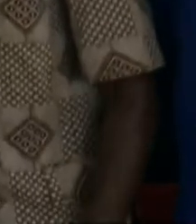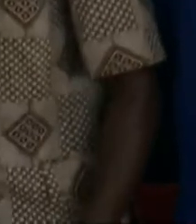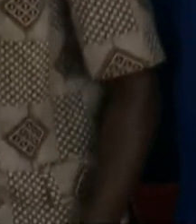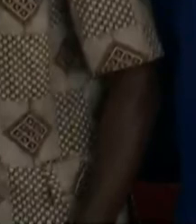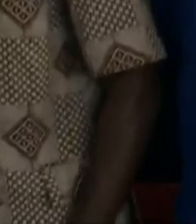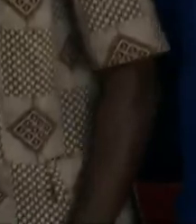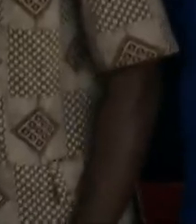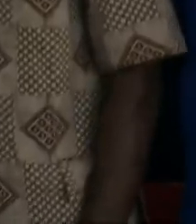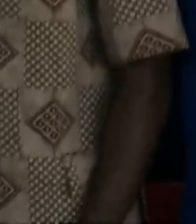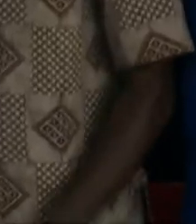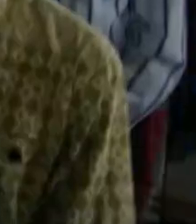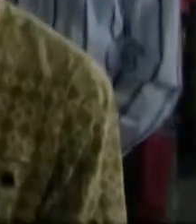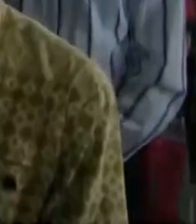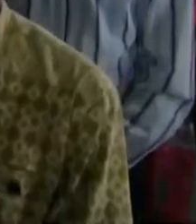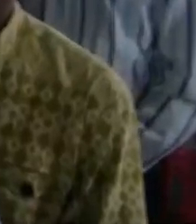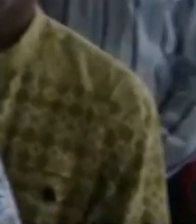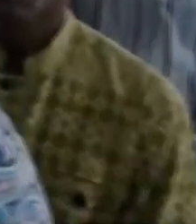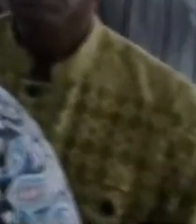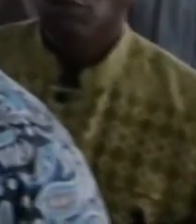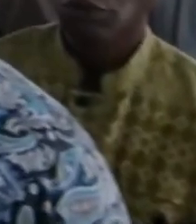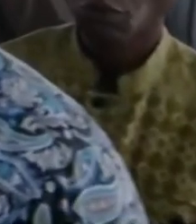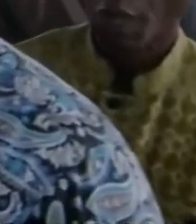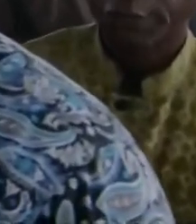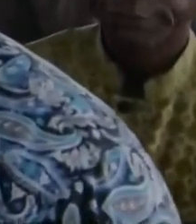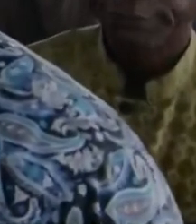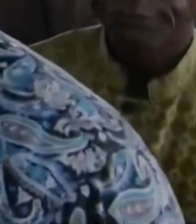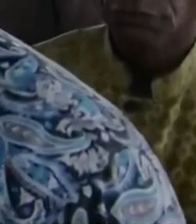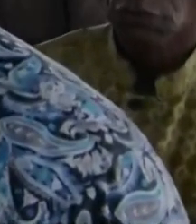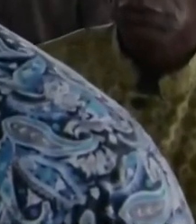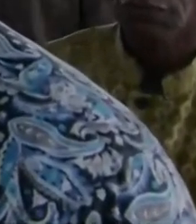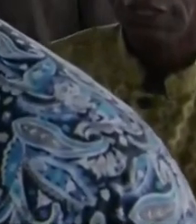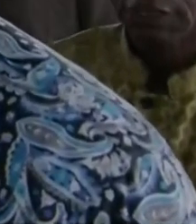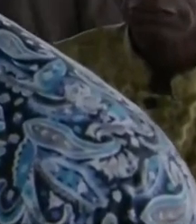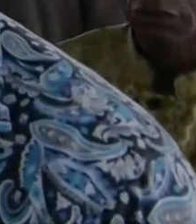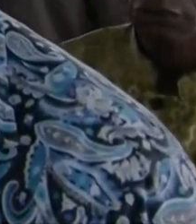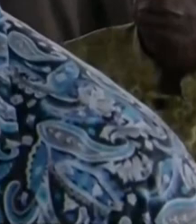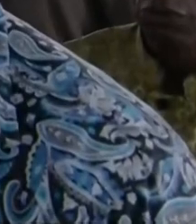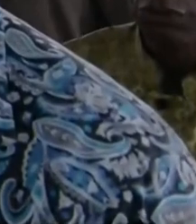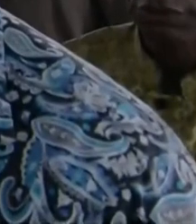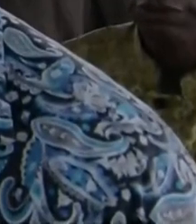abide with you, and then you move on in ministry.